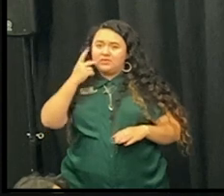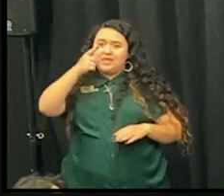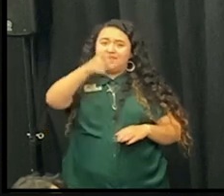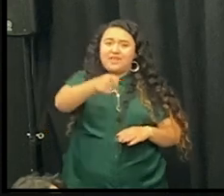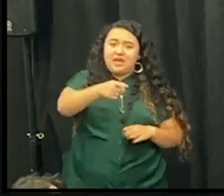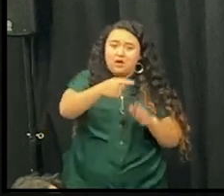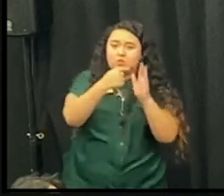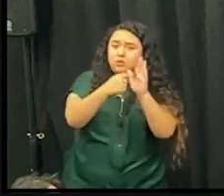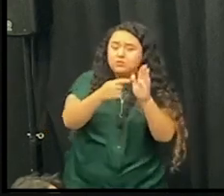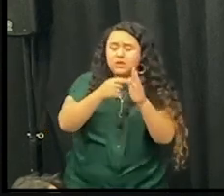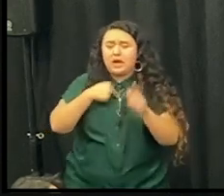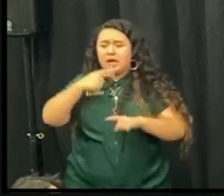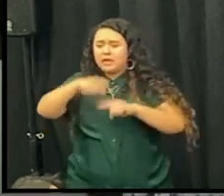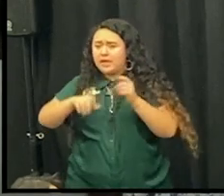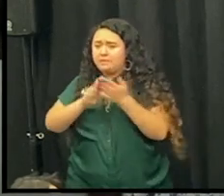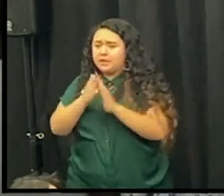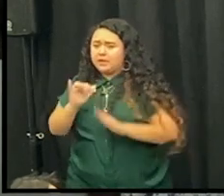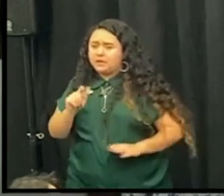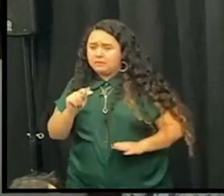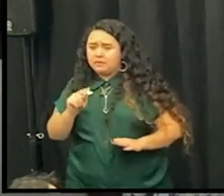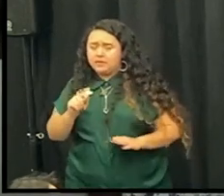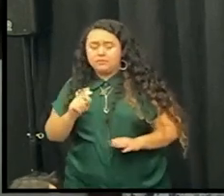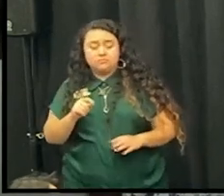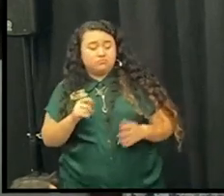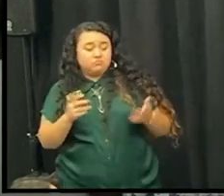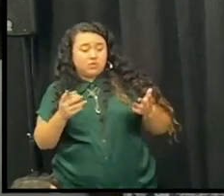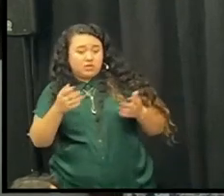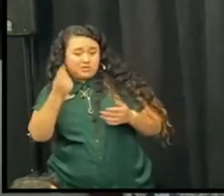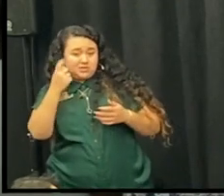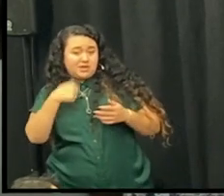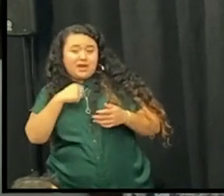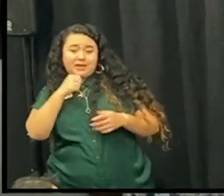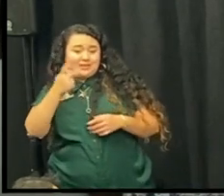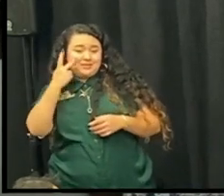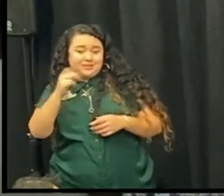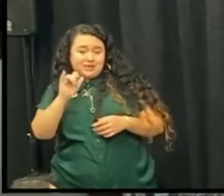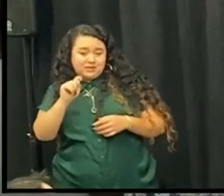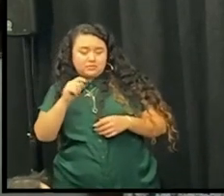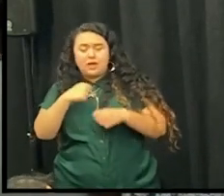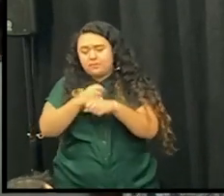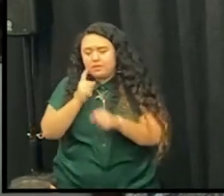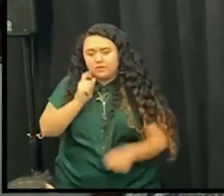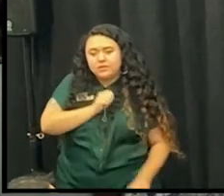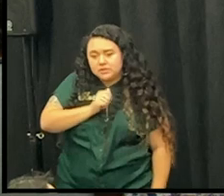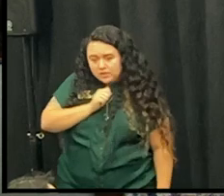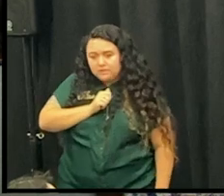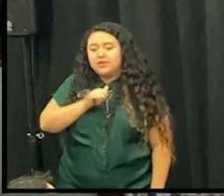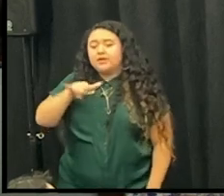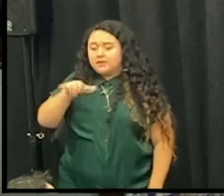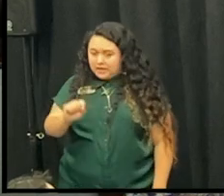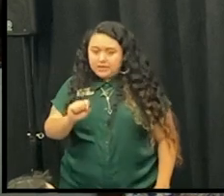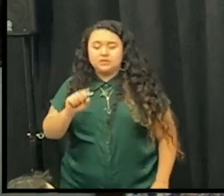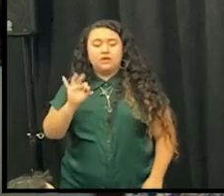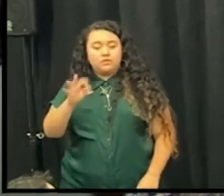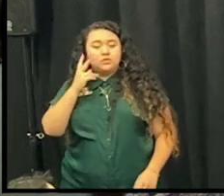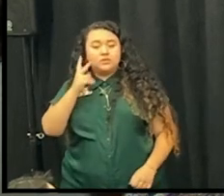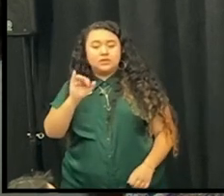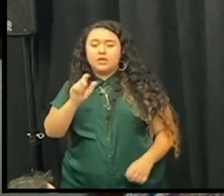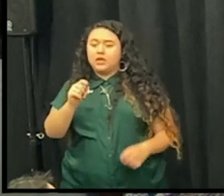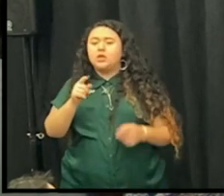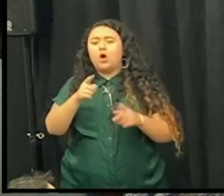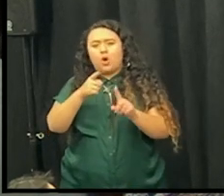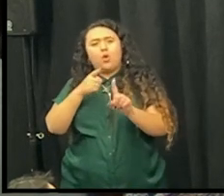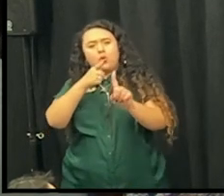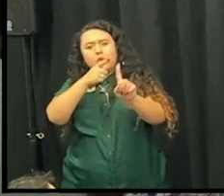I can't be it. Well, the thing is, I didn't see it. I created it for myself. Okay. So, like, yes, you could. If you see it, you have something to